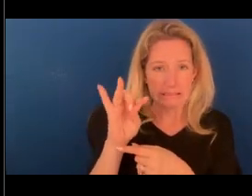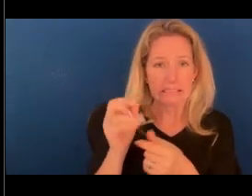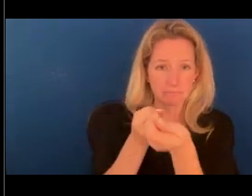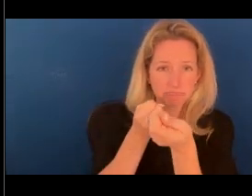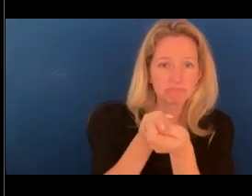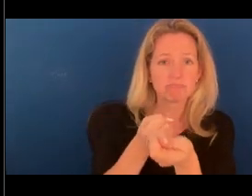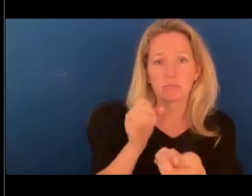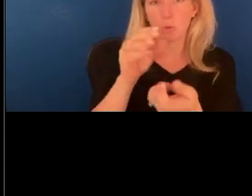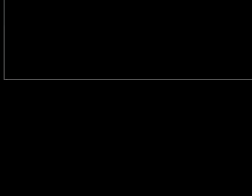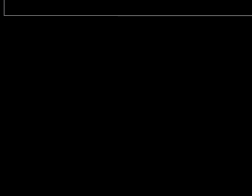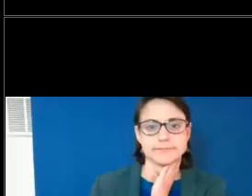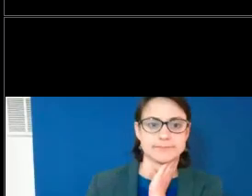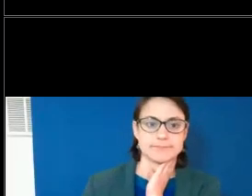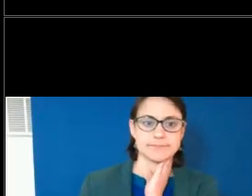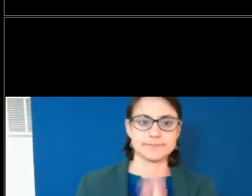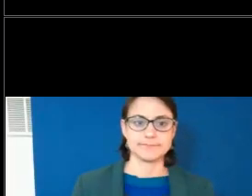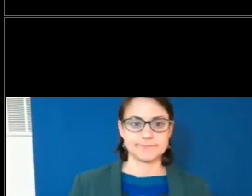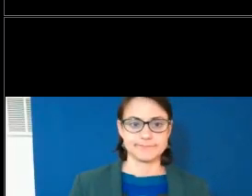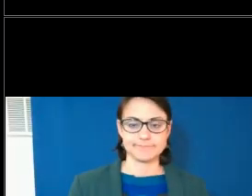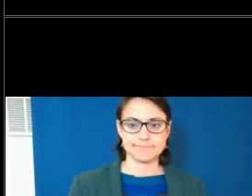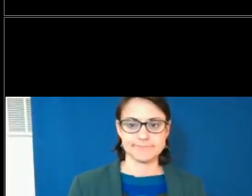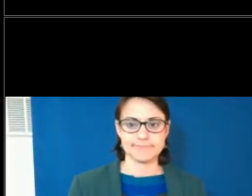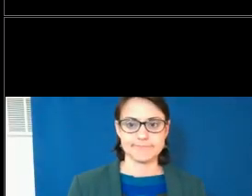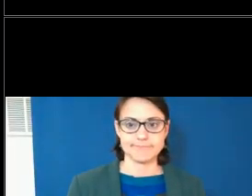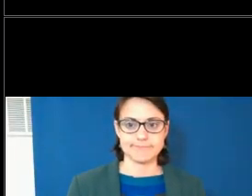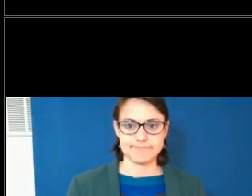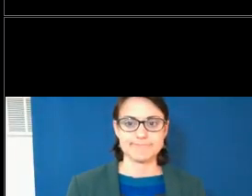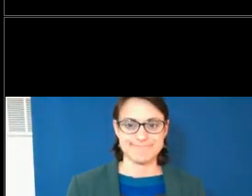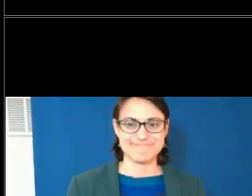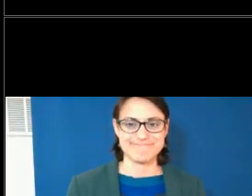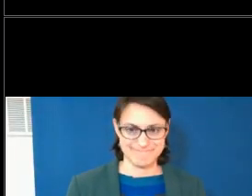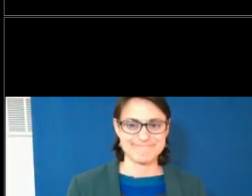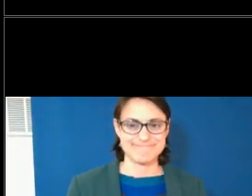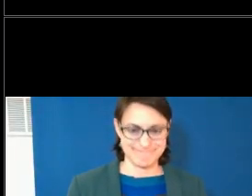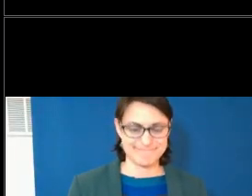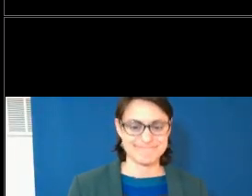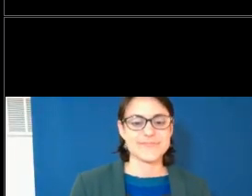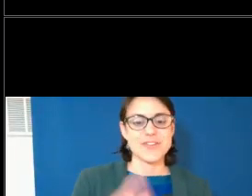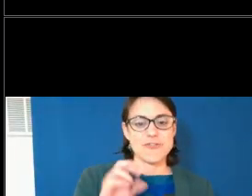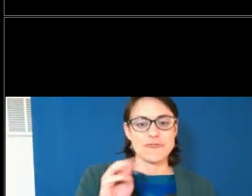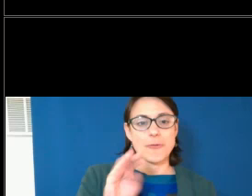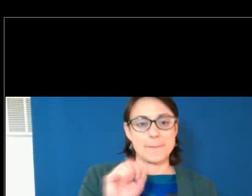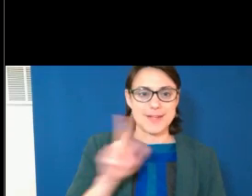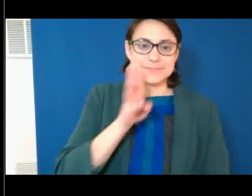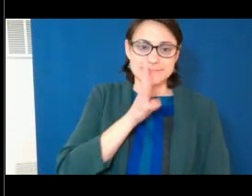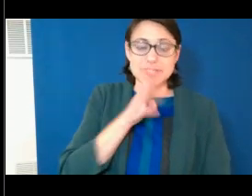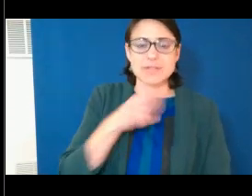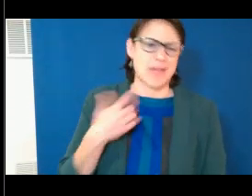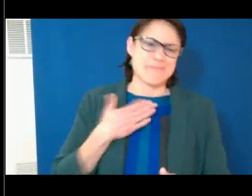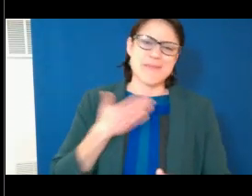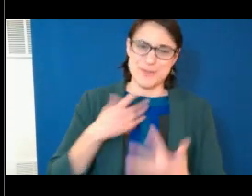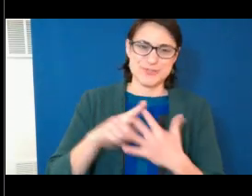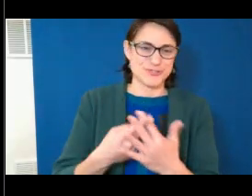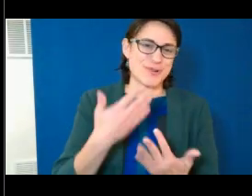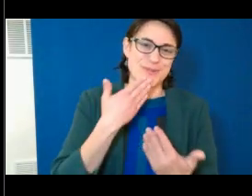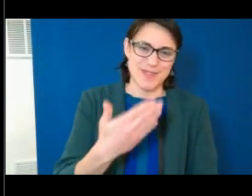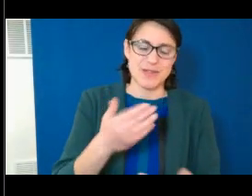yeah. I mean, I'm happy to start. Yeah, thanks. That is a challenge, honestly, for